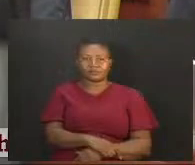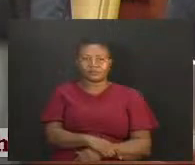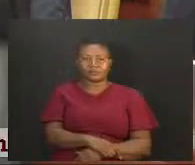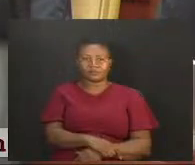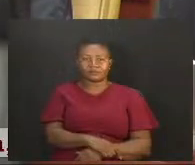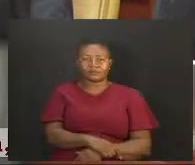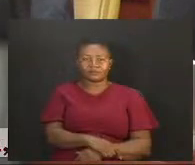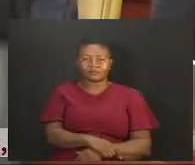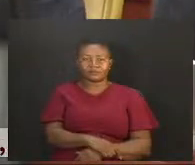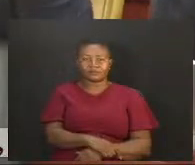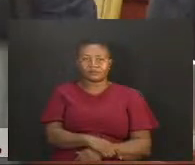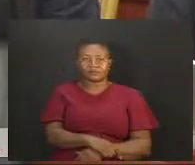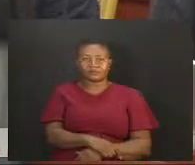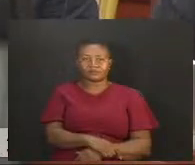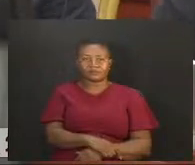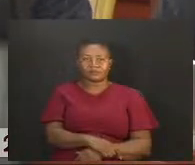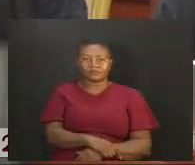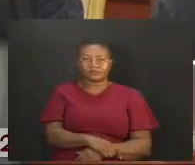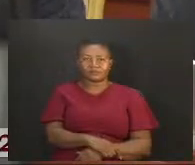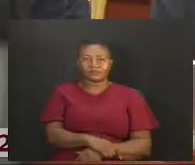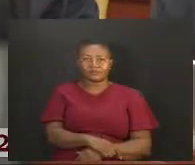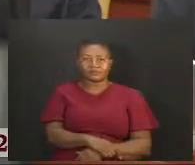there's sanitary pads.